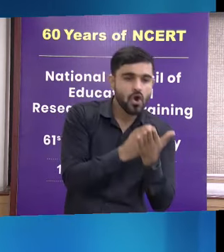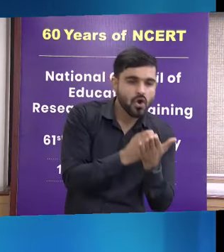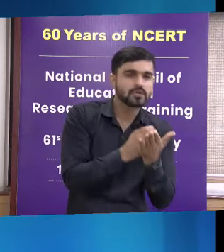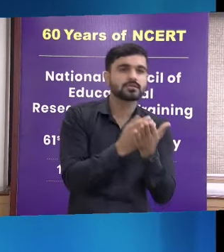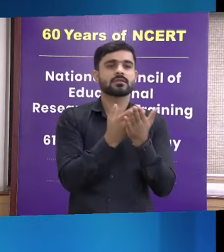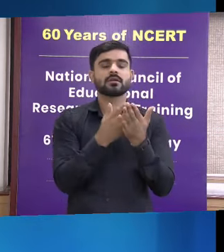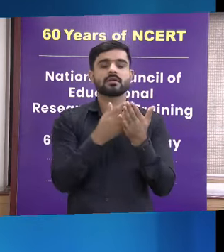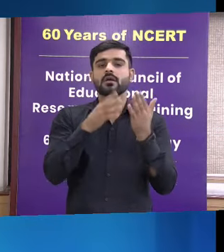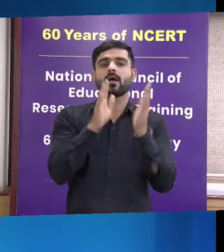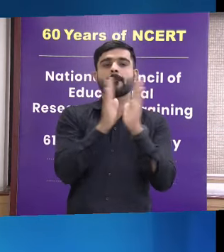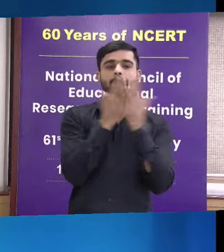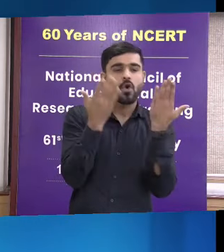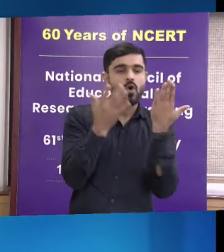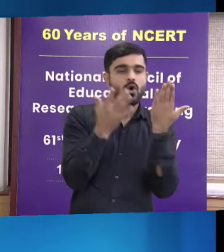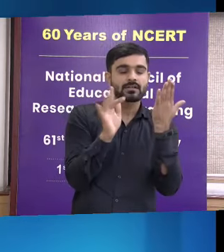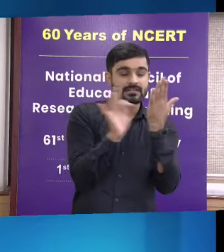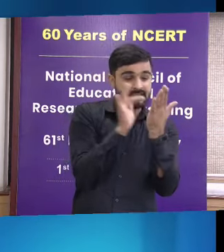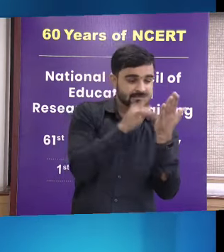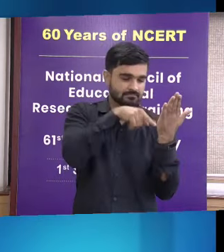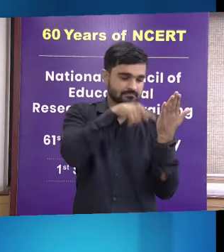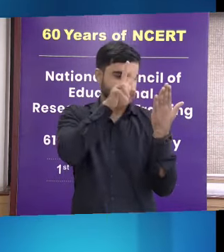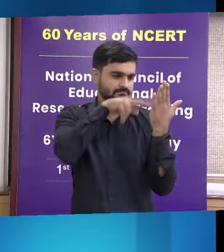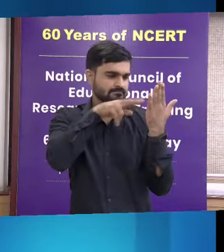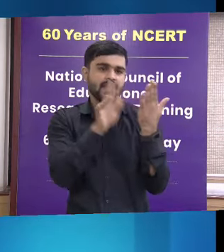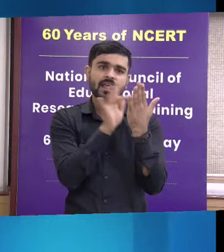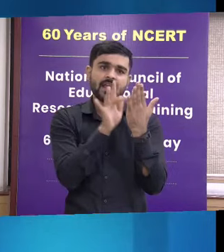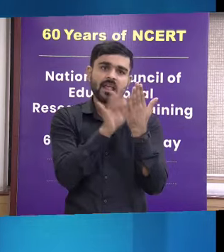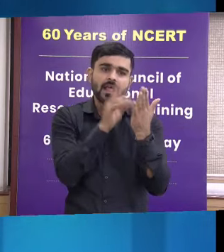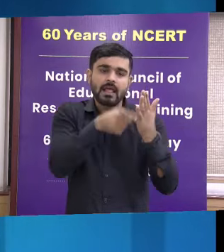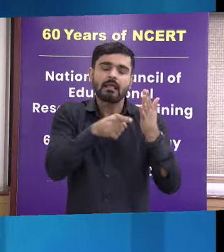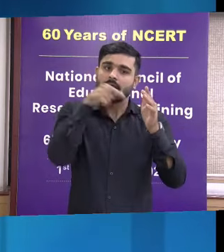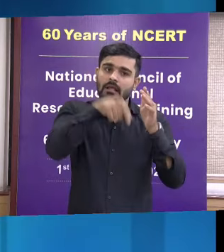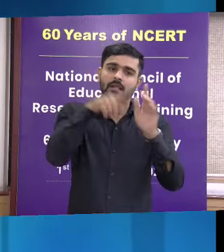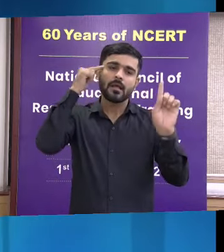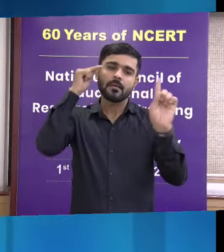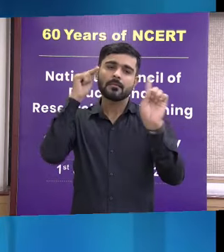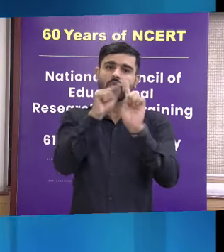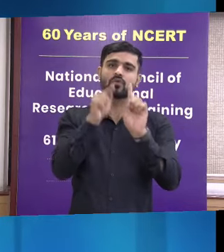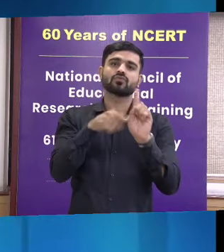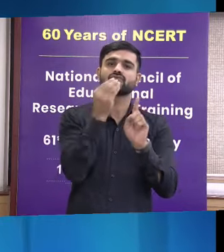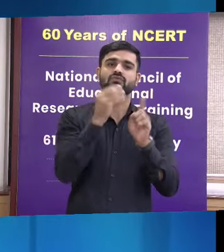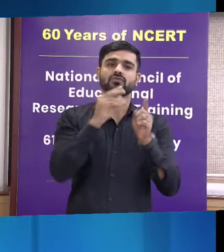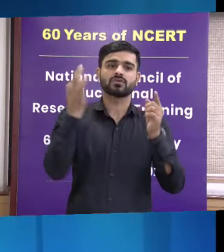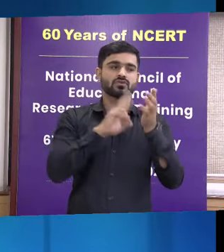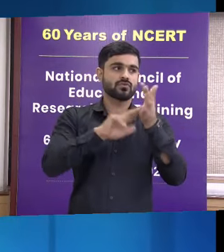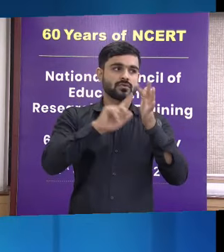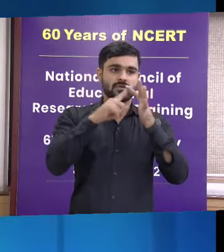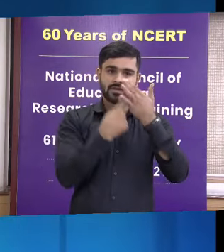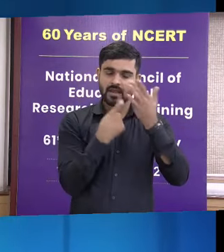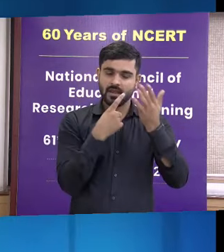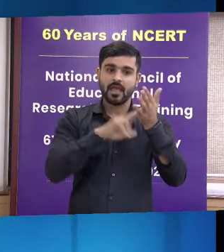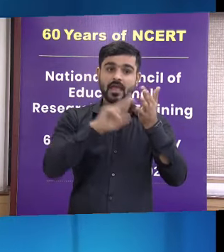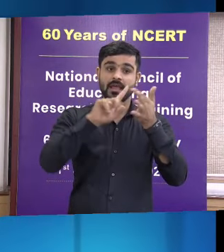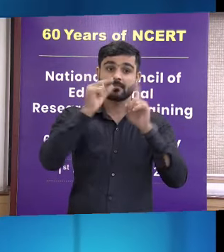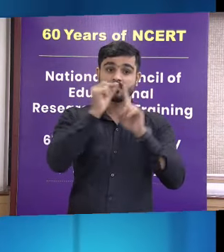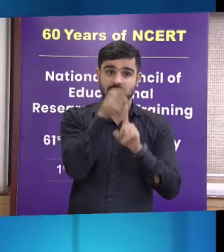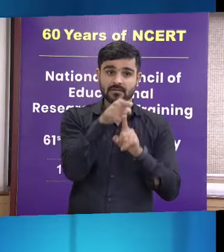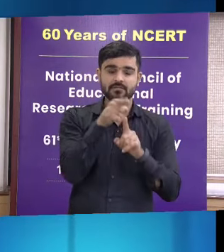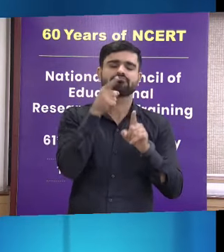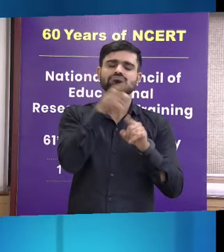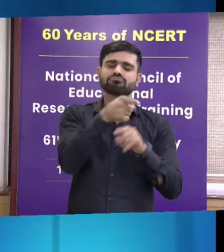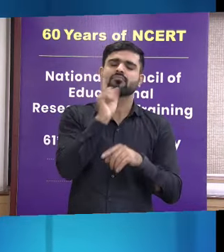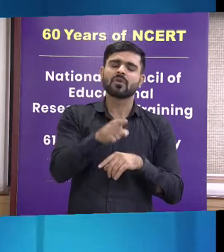new textbooks in alignment in the context of the new national education policy. I think it's